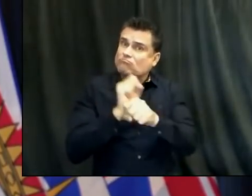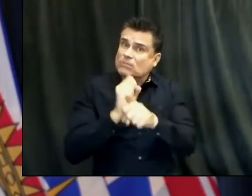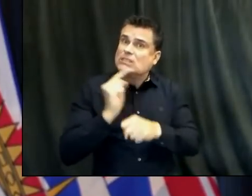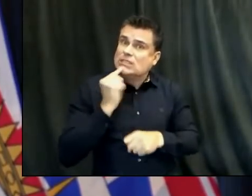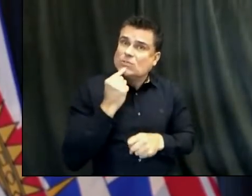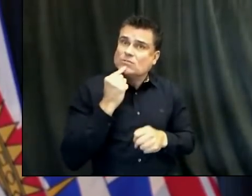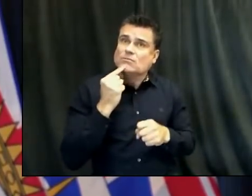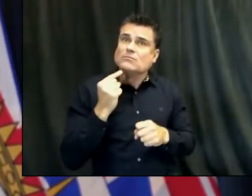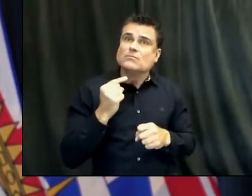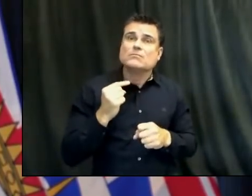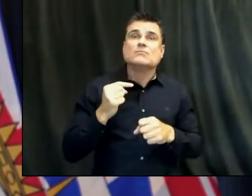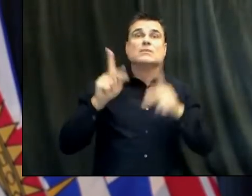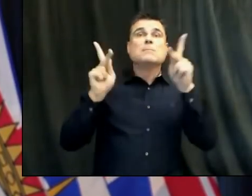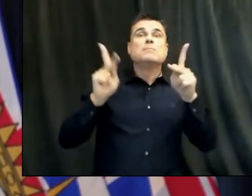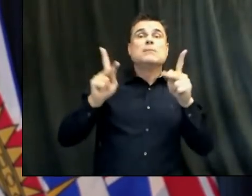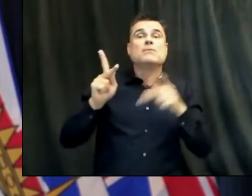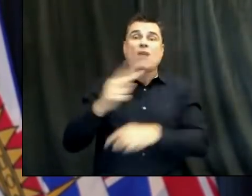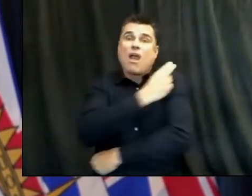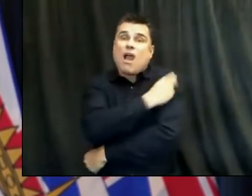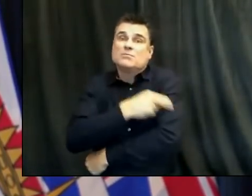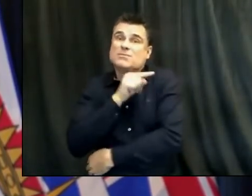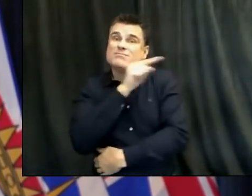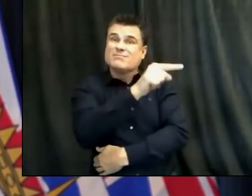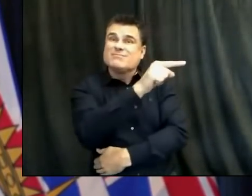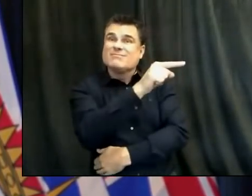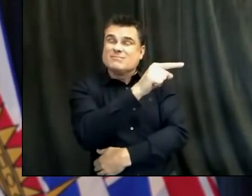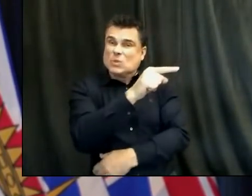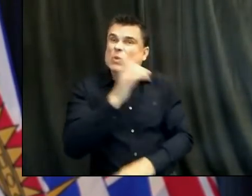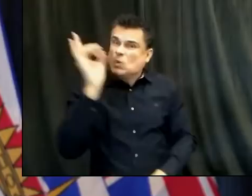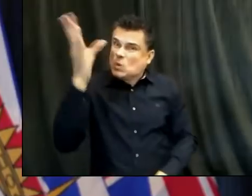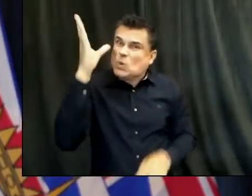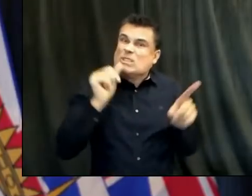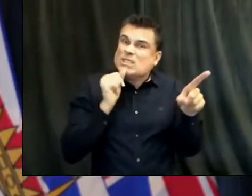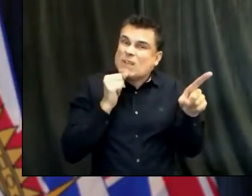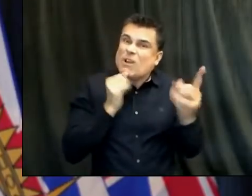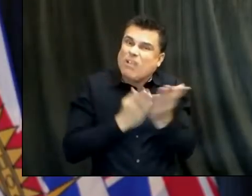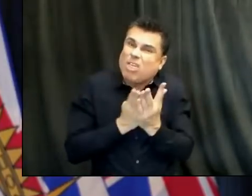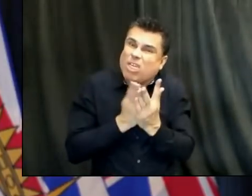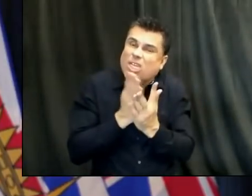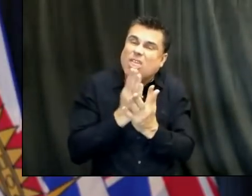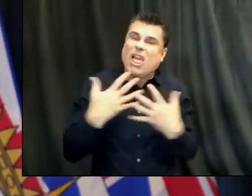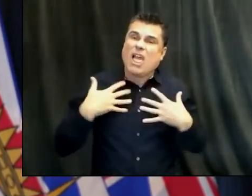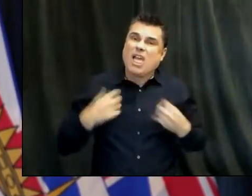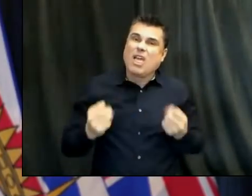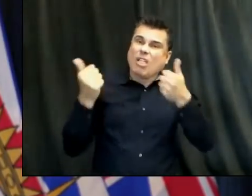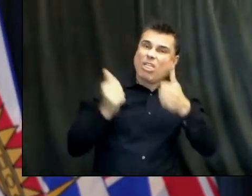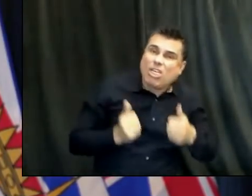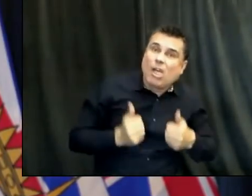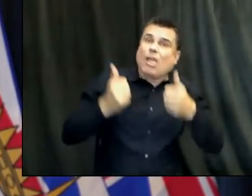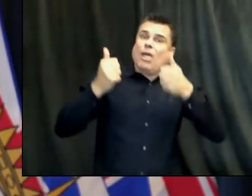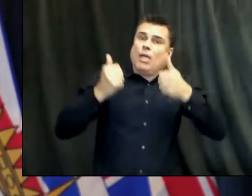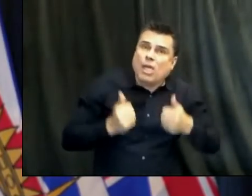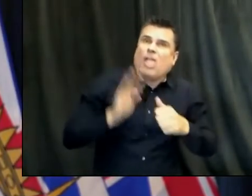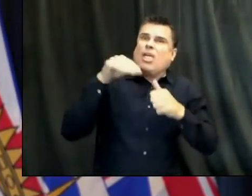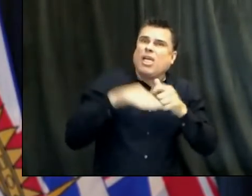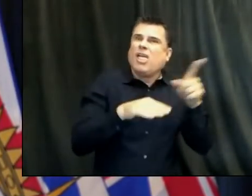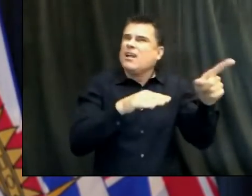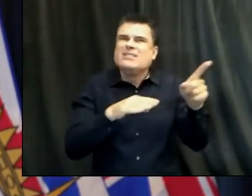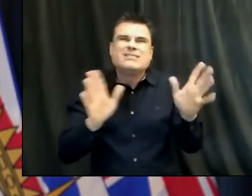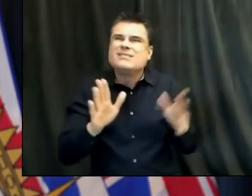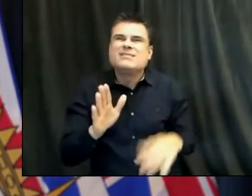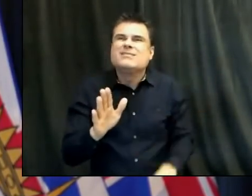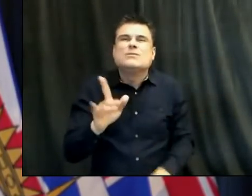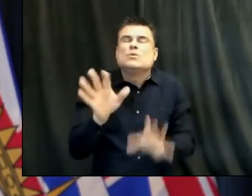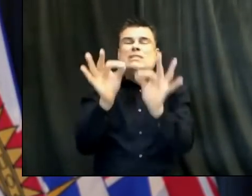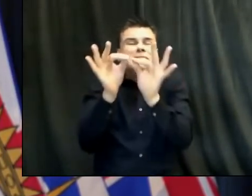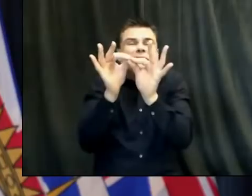now, and their families are suffering too, and that these small, simple actions make a big difference for all